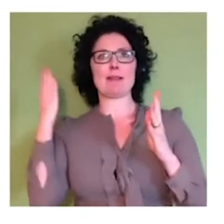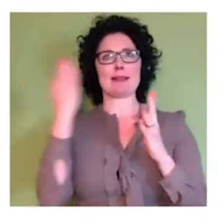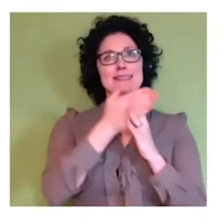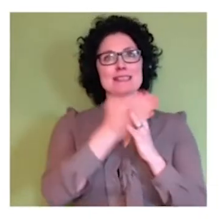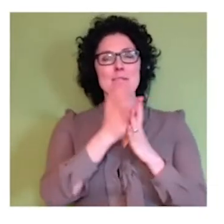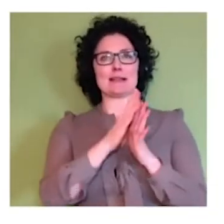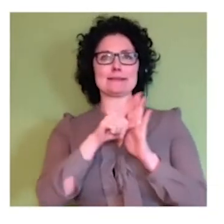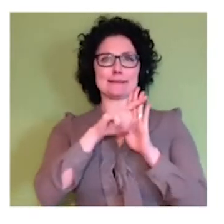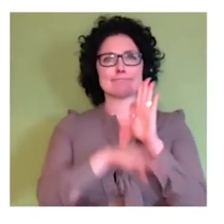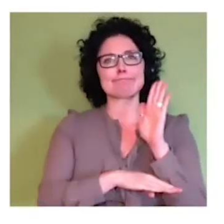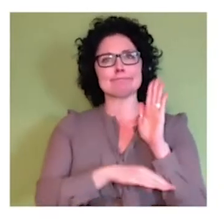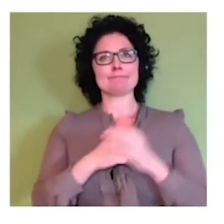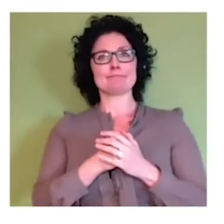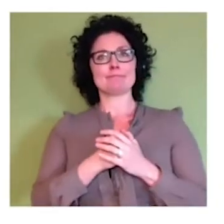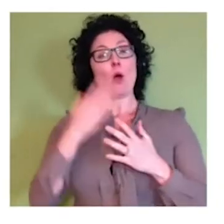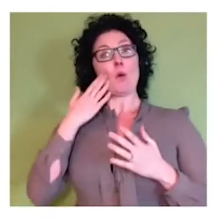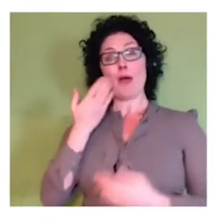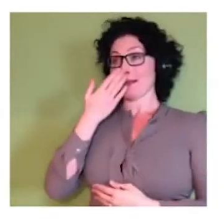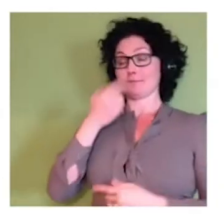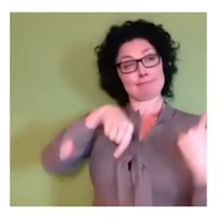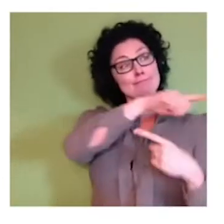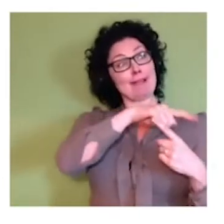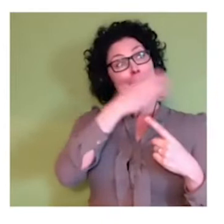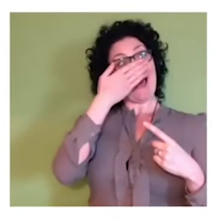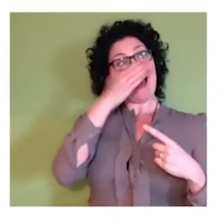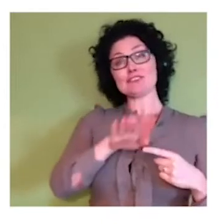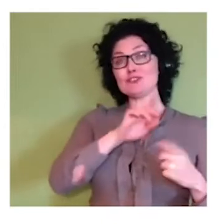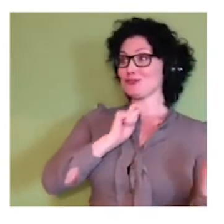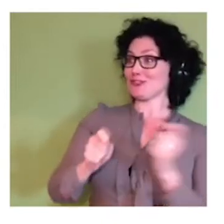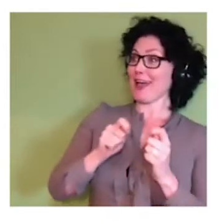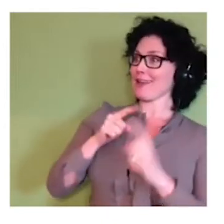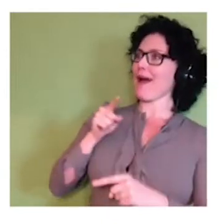and perceptions change, the rest will follow.